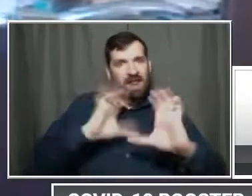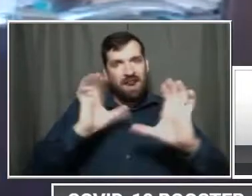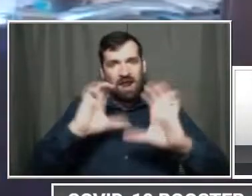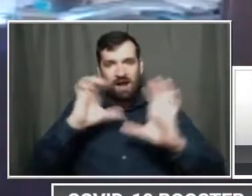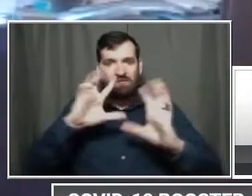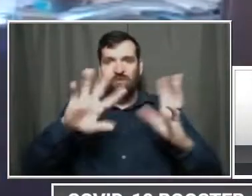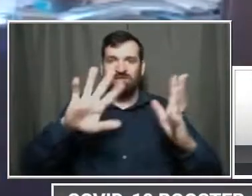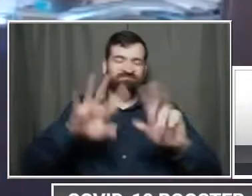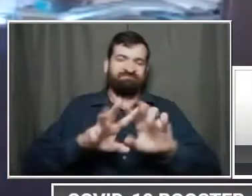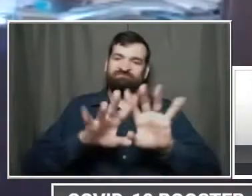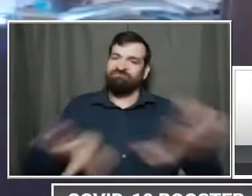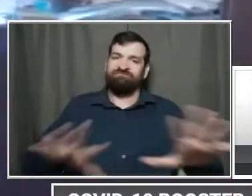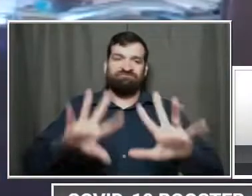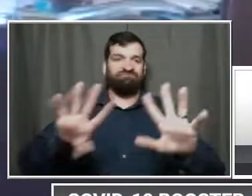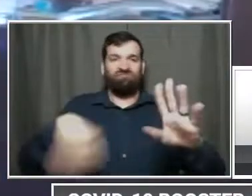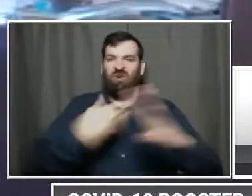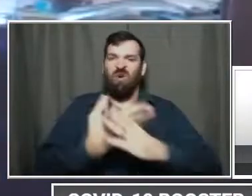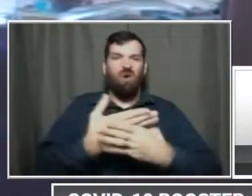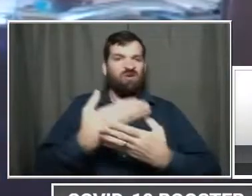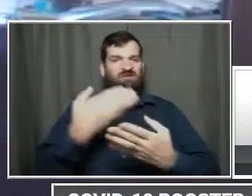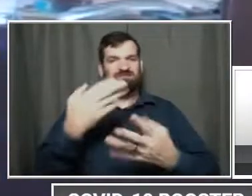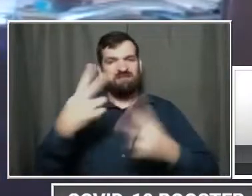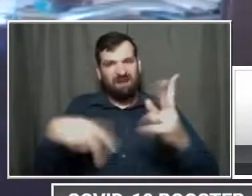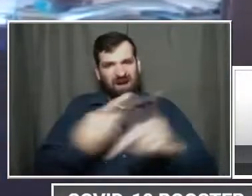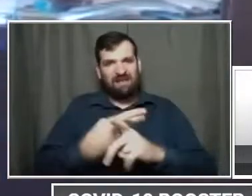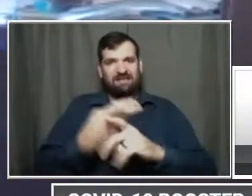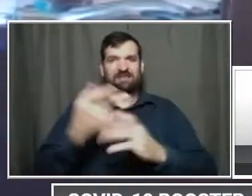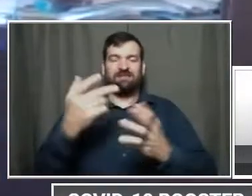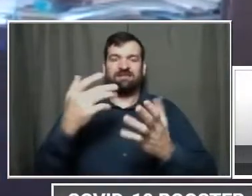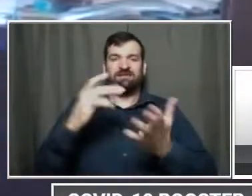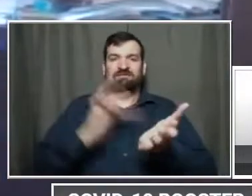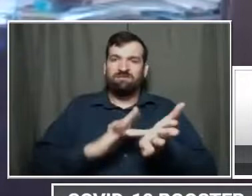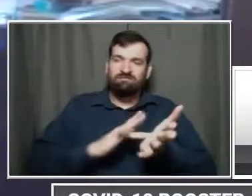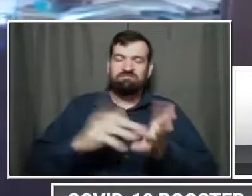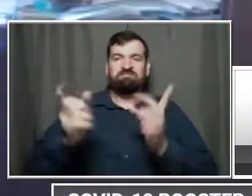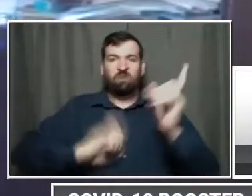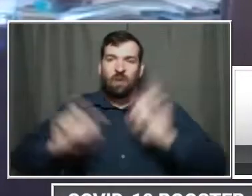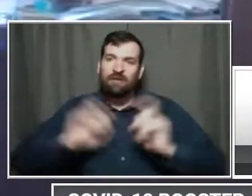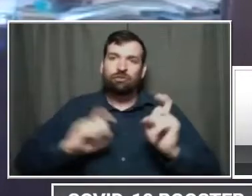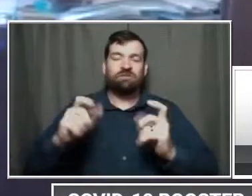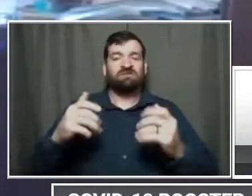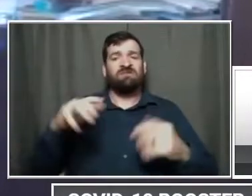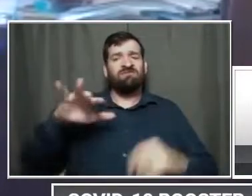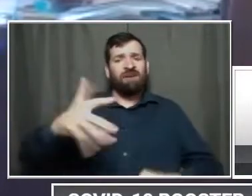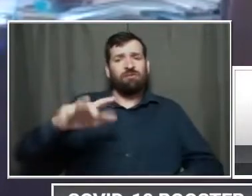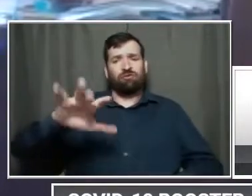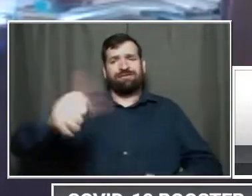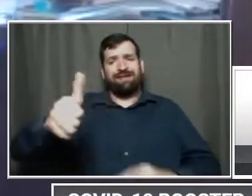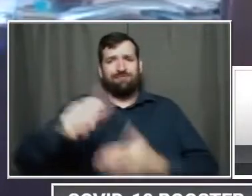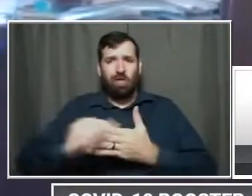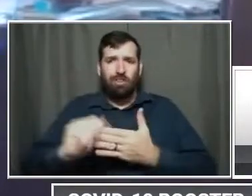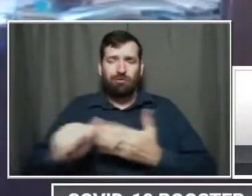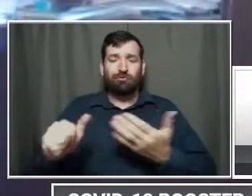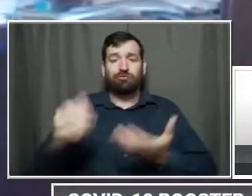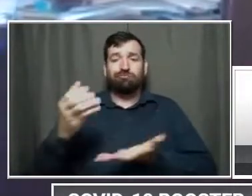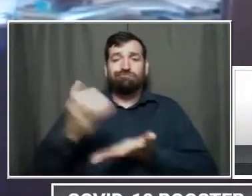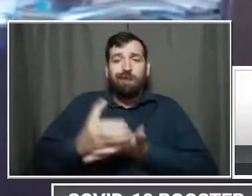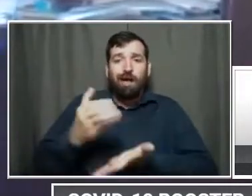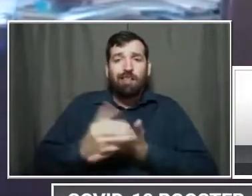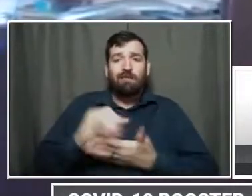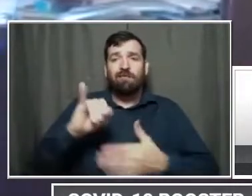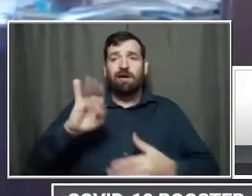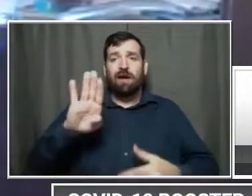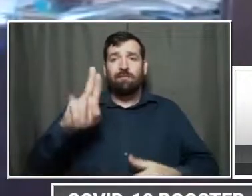donations. As you can imagine, the need for medications is dire. And $5, $10, a bottle of ibuprofen, a bottle